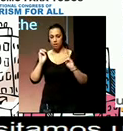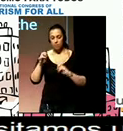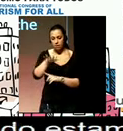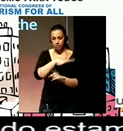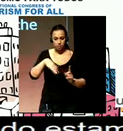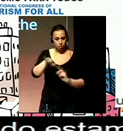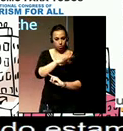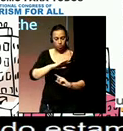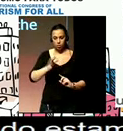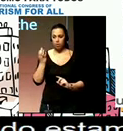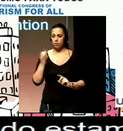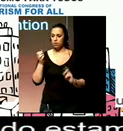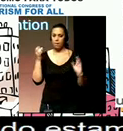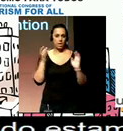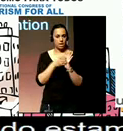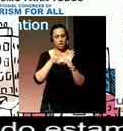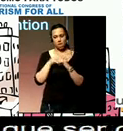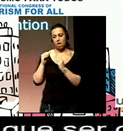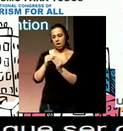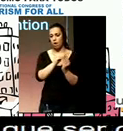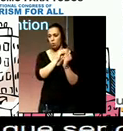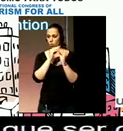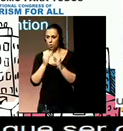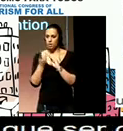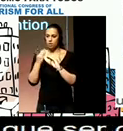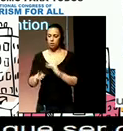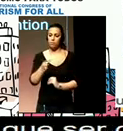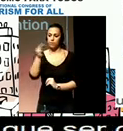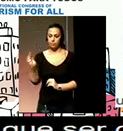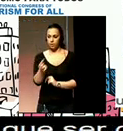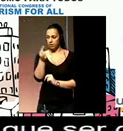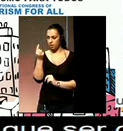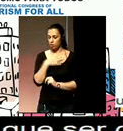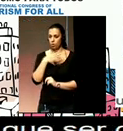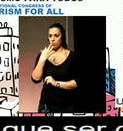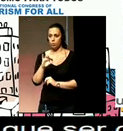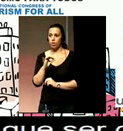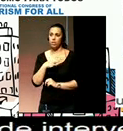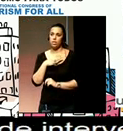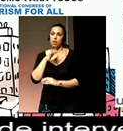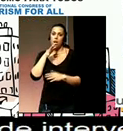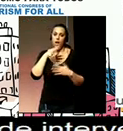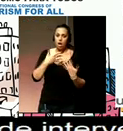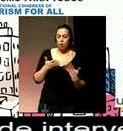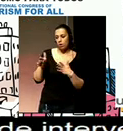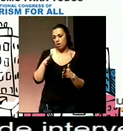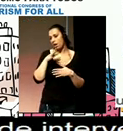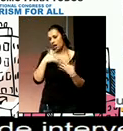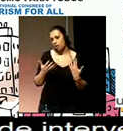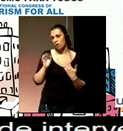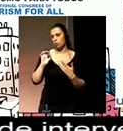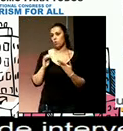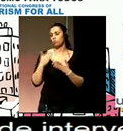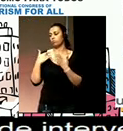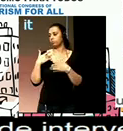type of design, whether it should be contemporary or not contemporary, or whether it should be discrete or not, will depend on